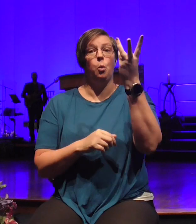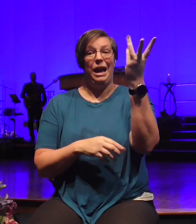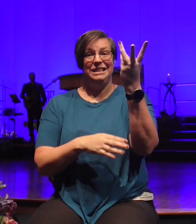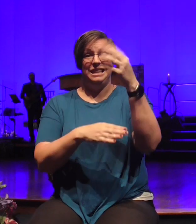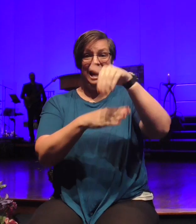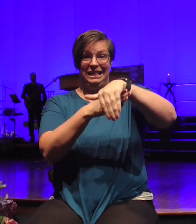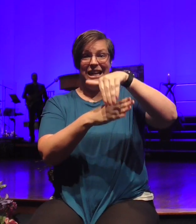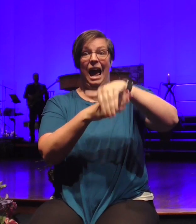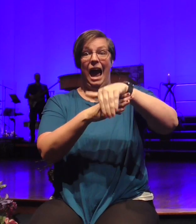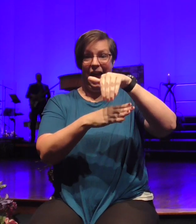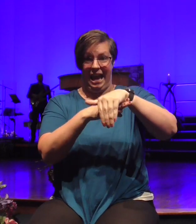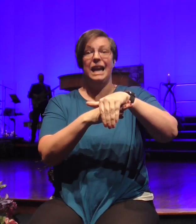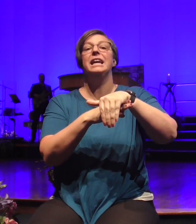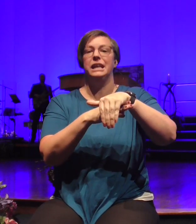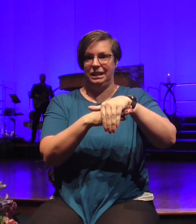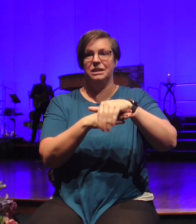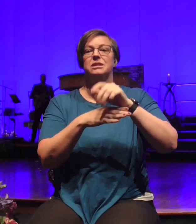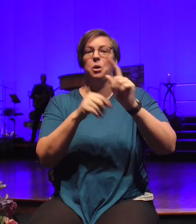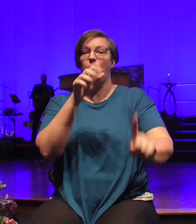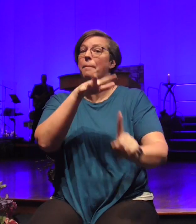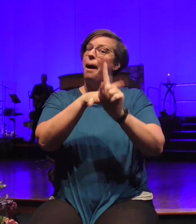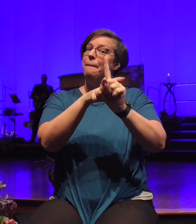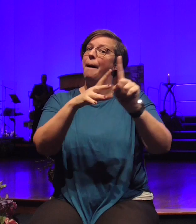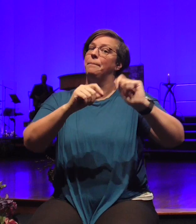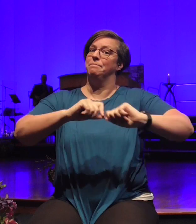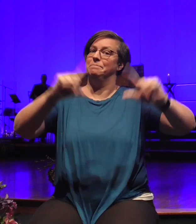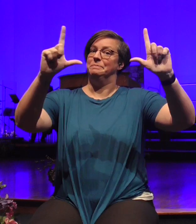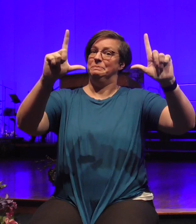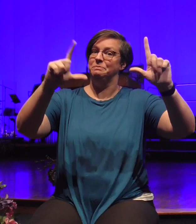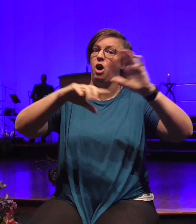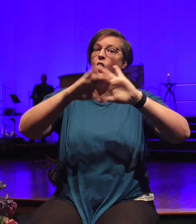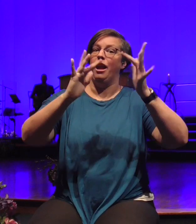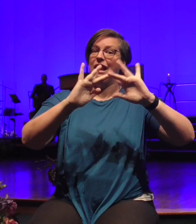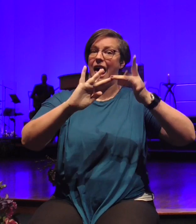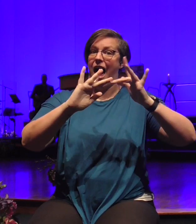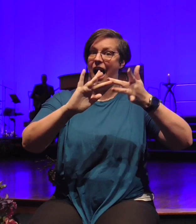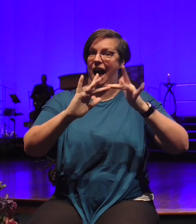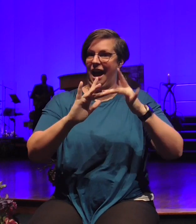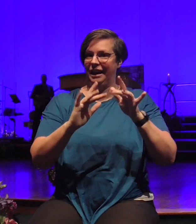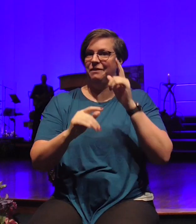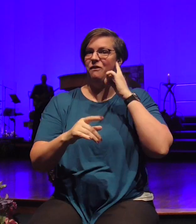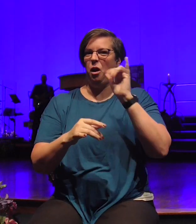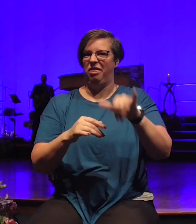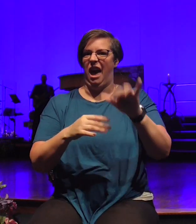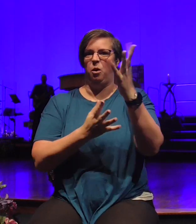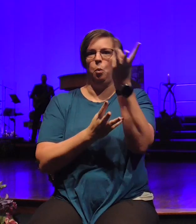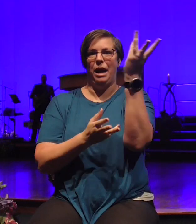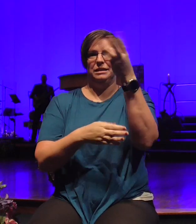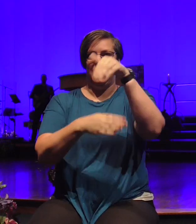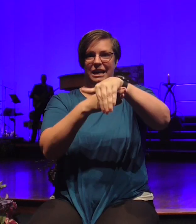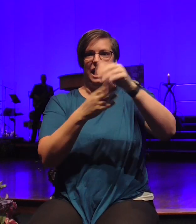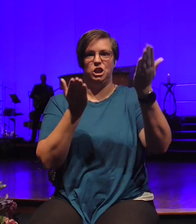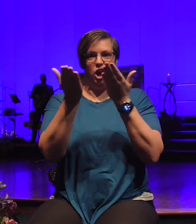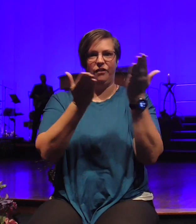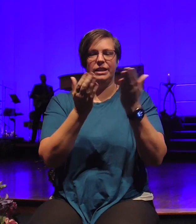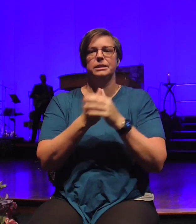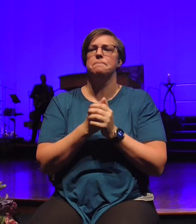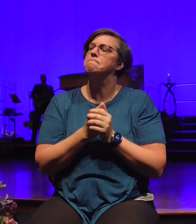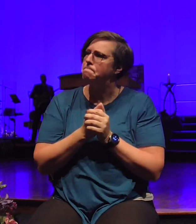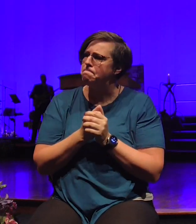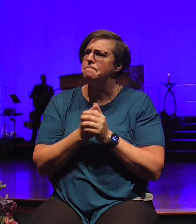at 7 p.m. on YouTube. Tune in then or anytime for Minister Insight, Practitioner Prayer, and time for meditation. Maybe it's time to meditate right